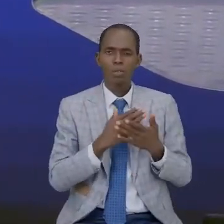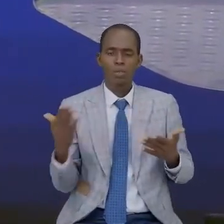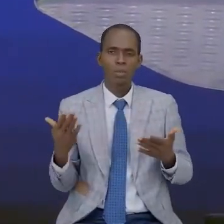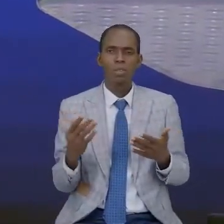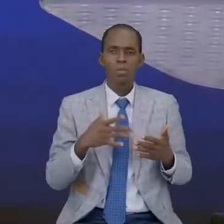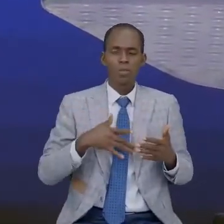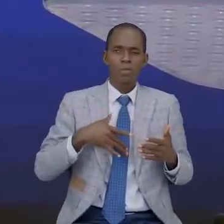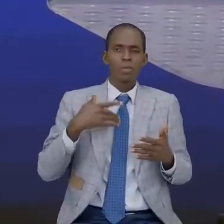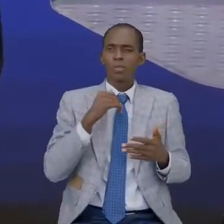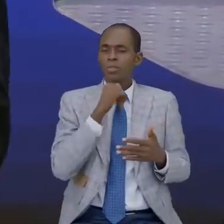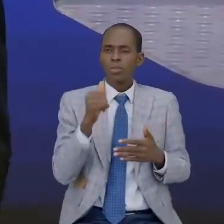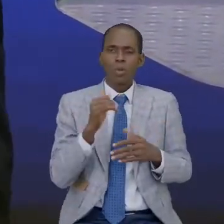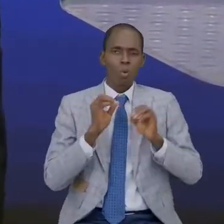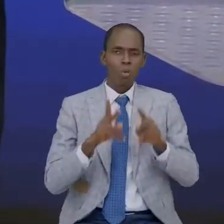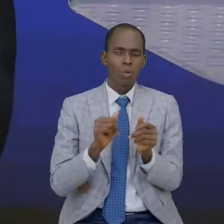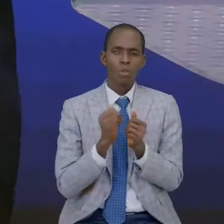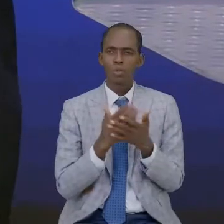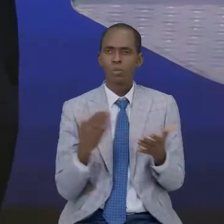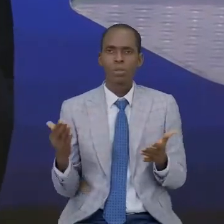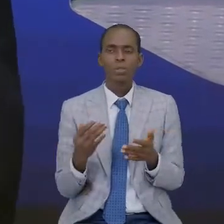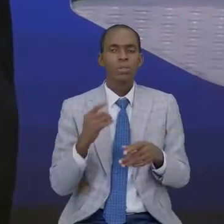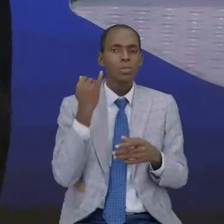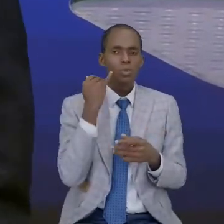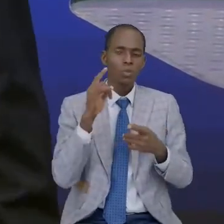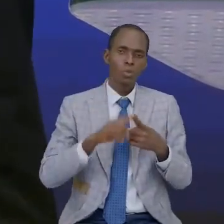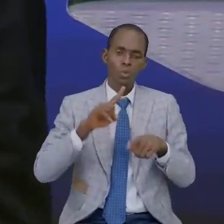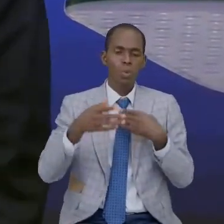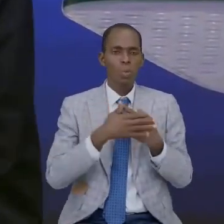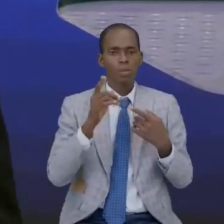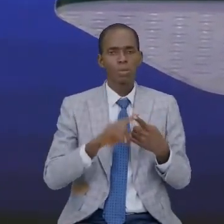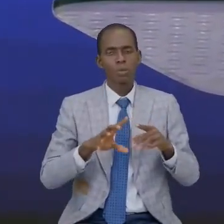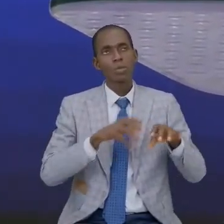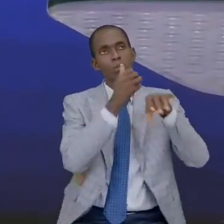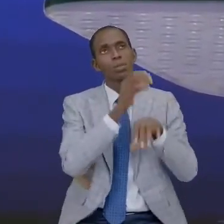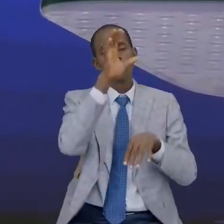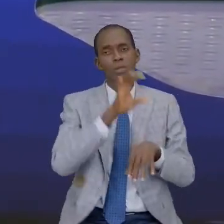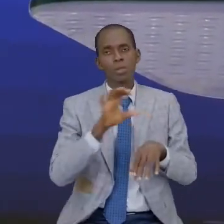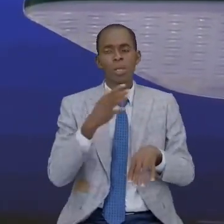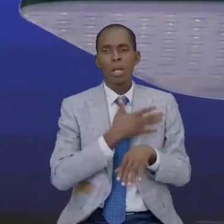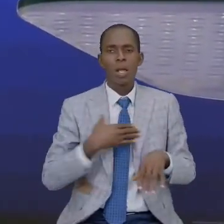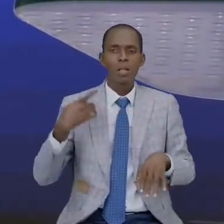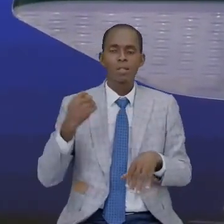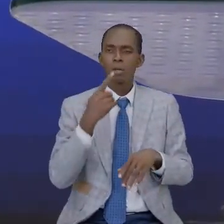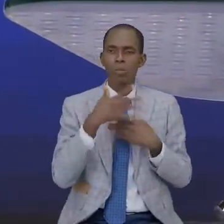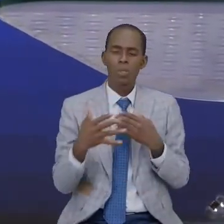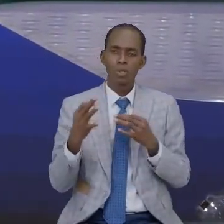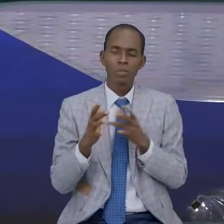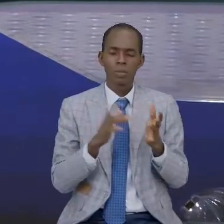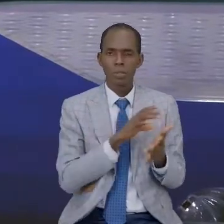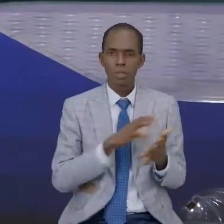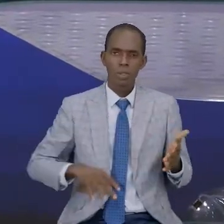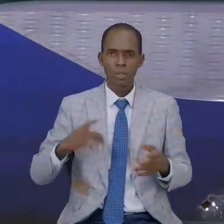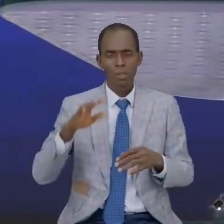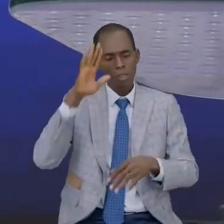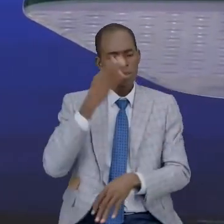are feeling not adequate about something, instead of flying back to Calvary, and the blood of Jesus Christ,